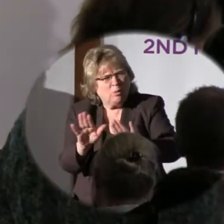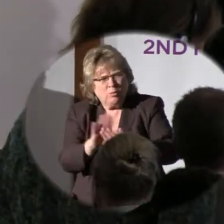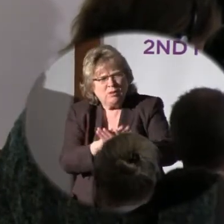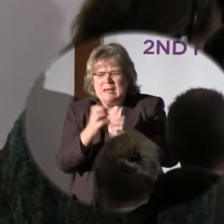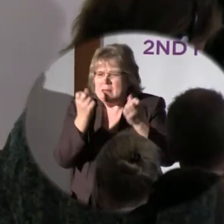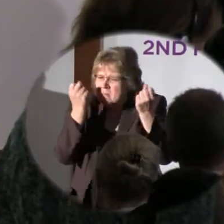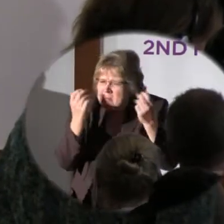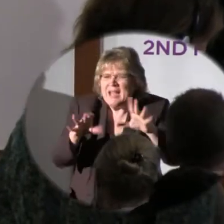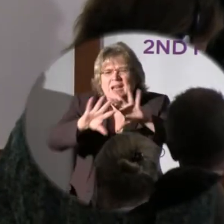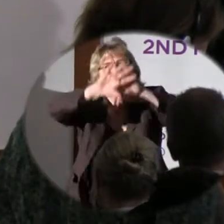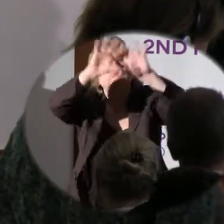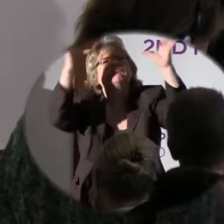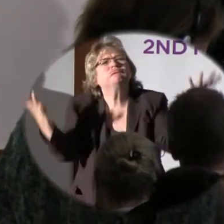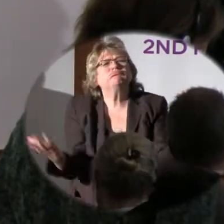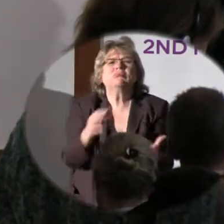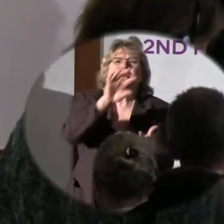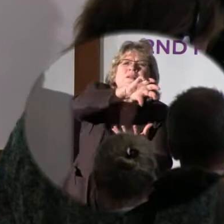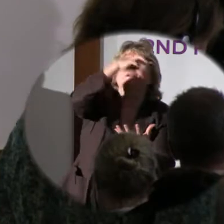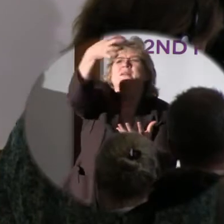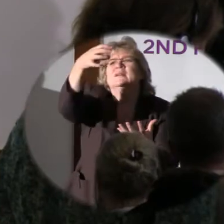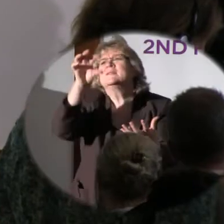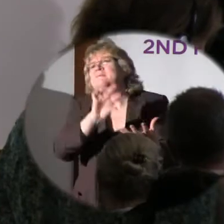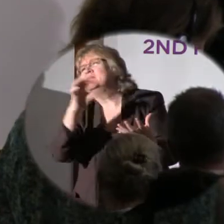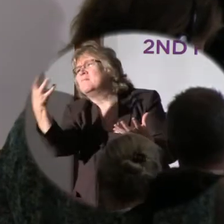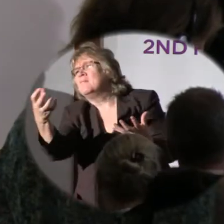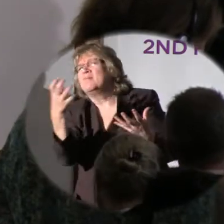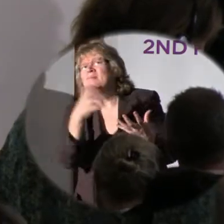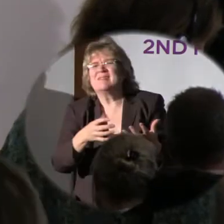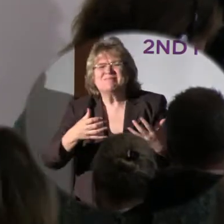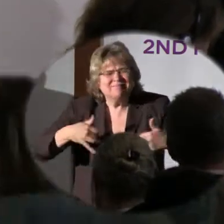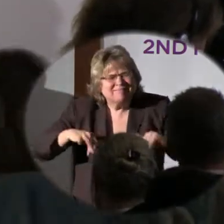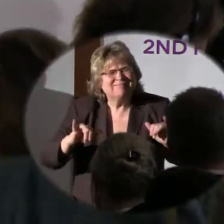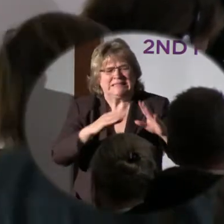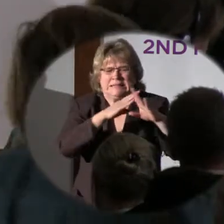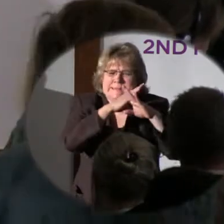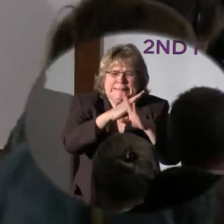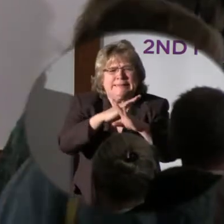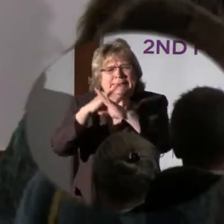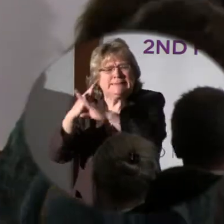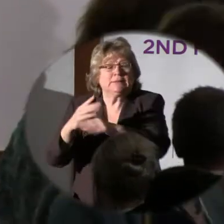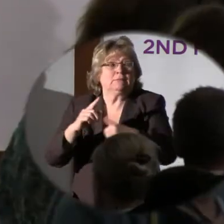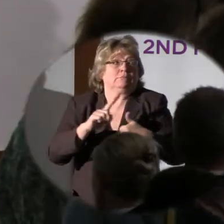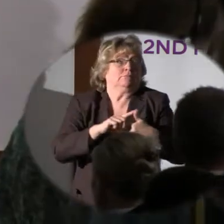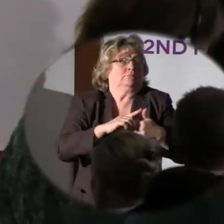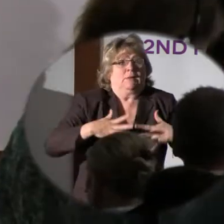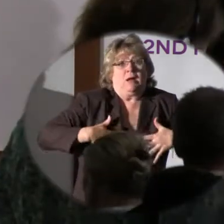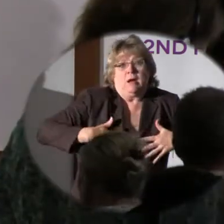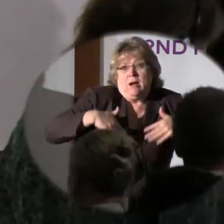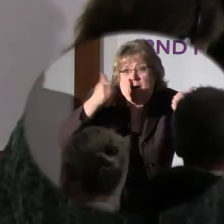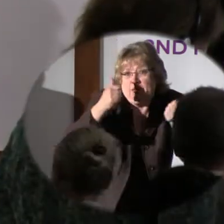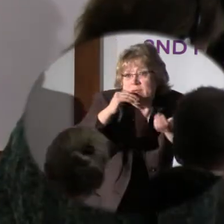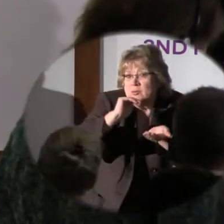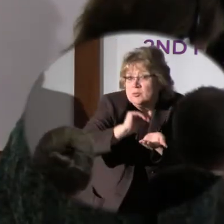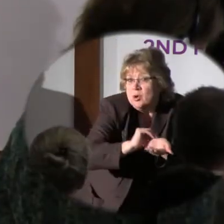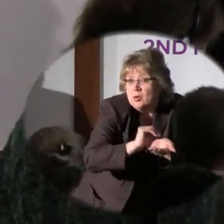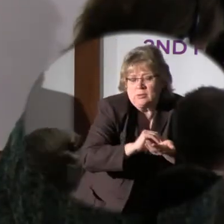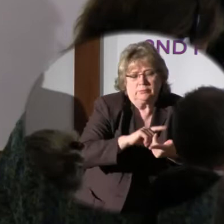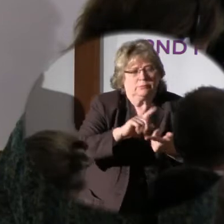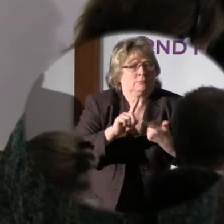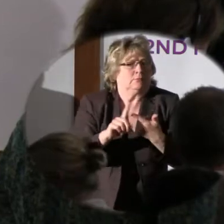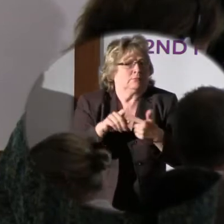education, employment, healthcare, social and legal support systems are daily